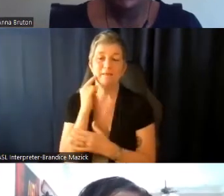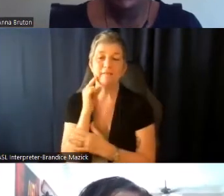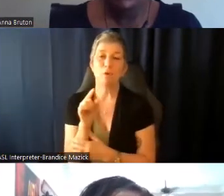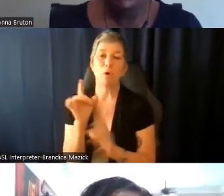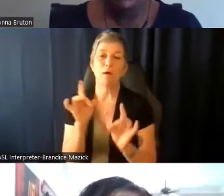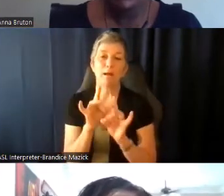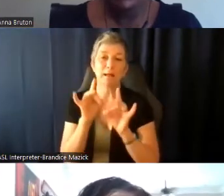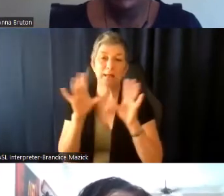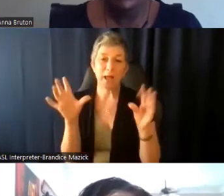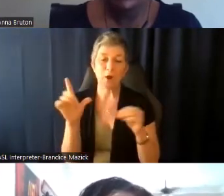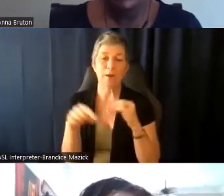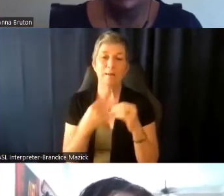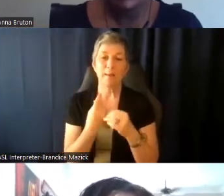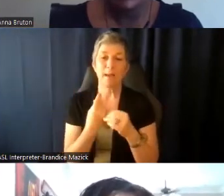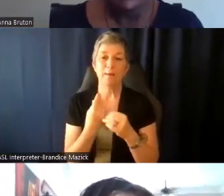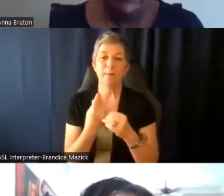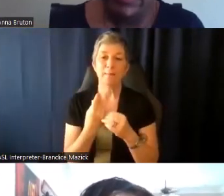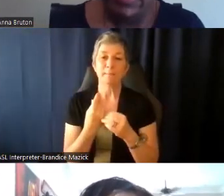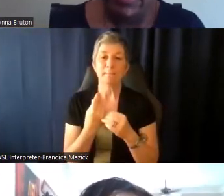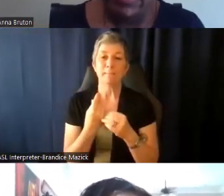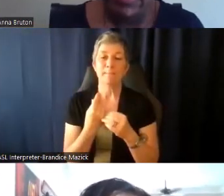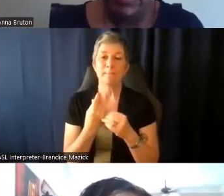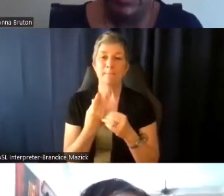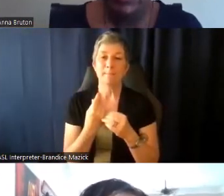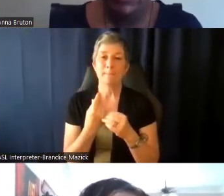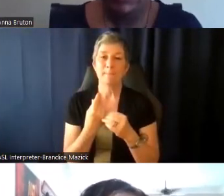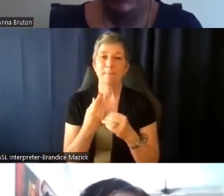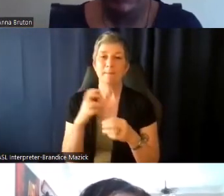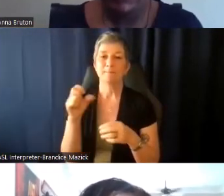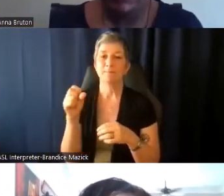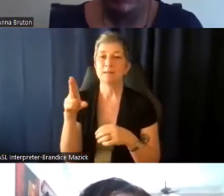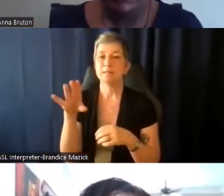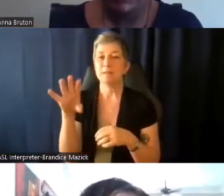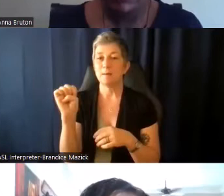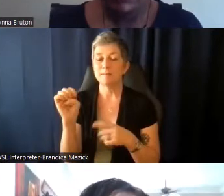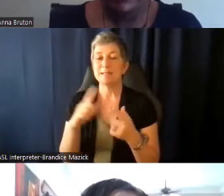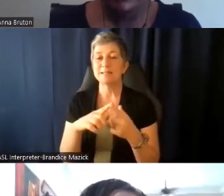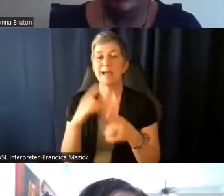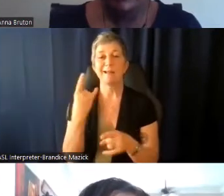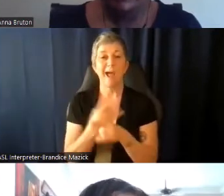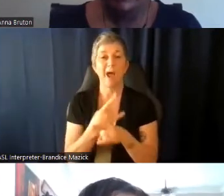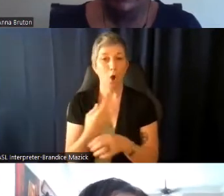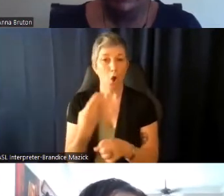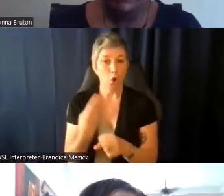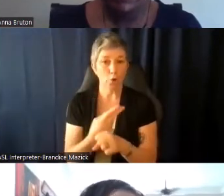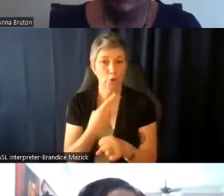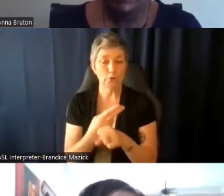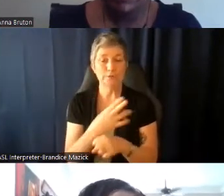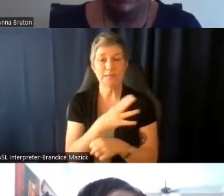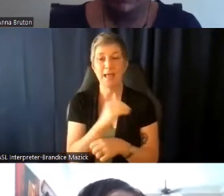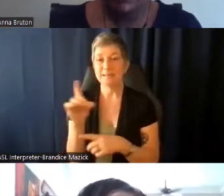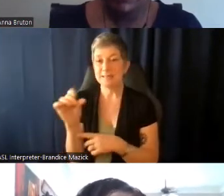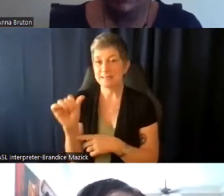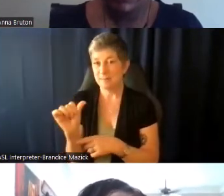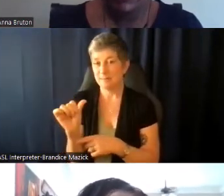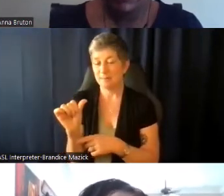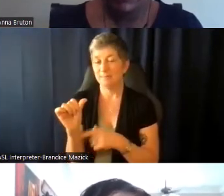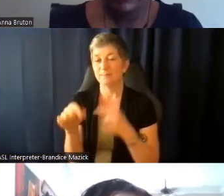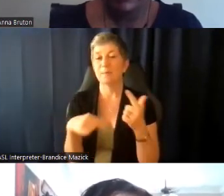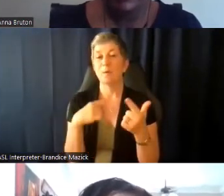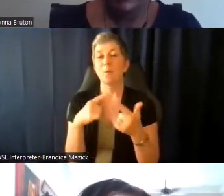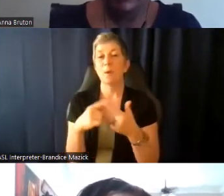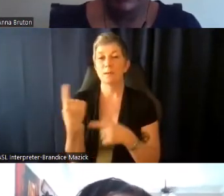clarity around substance and alcohol use and disability. When